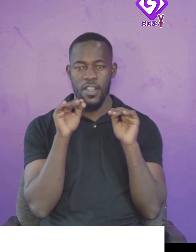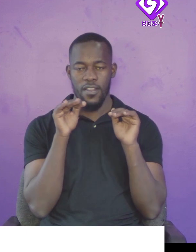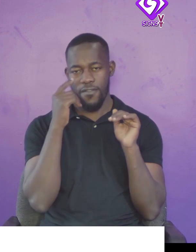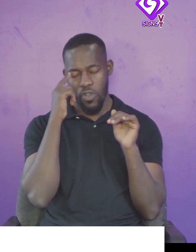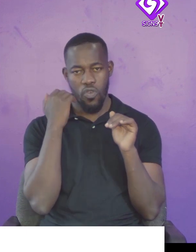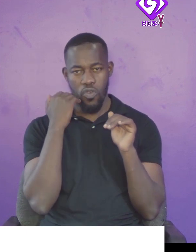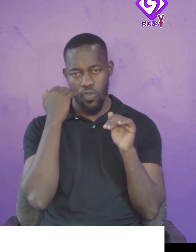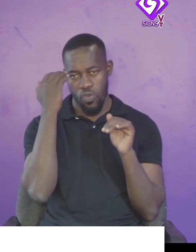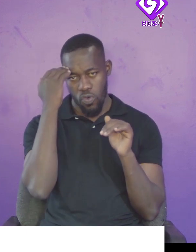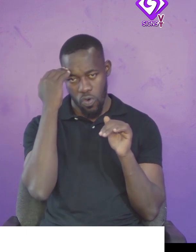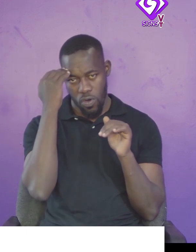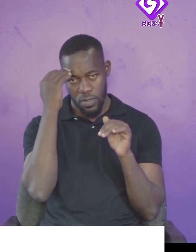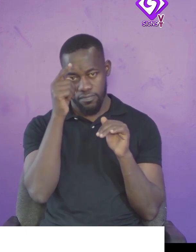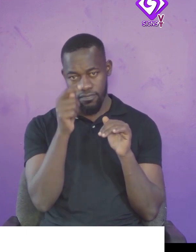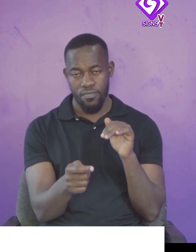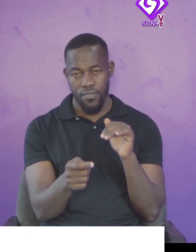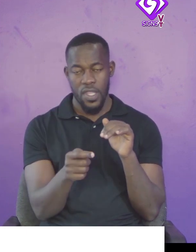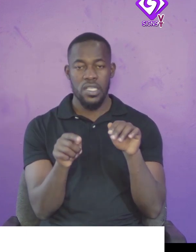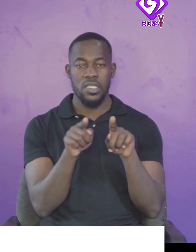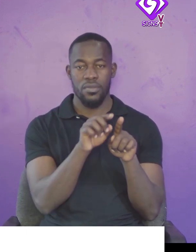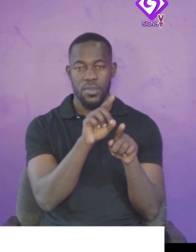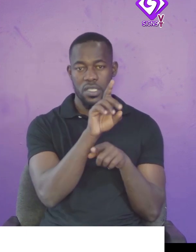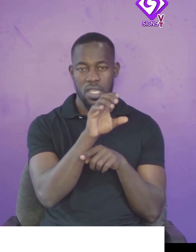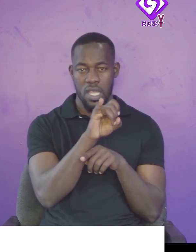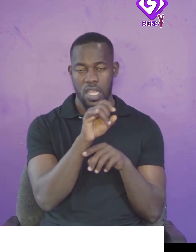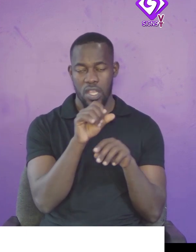detectives pursue additional accomplices